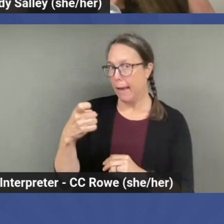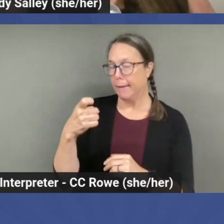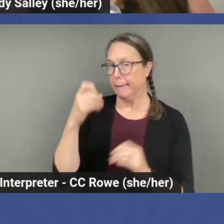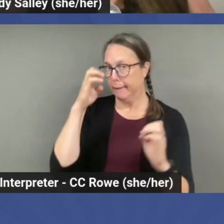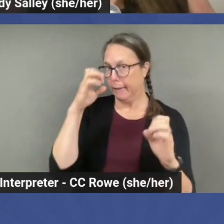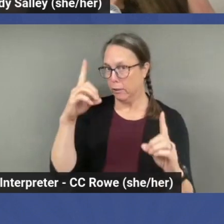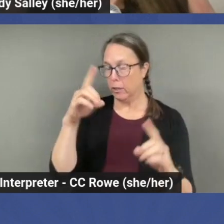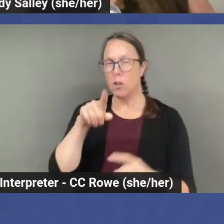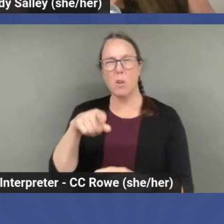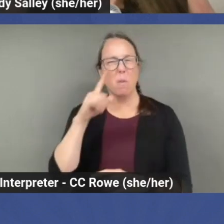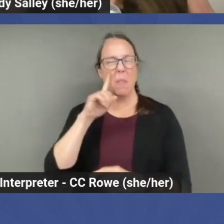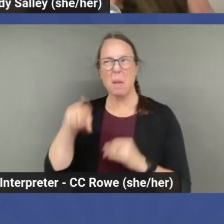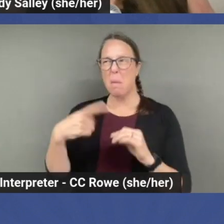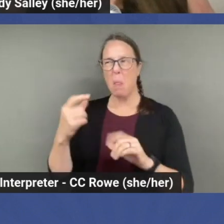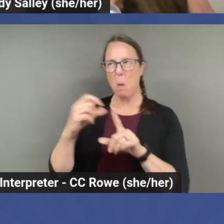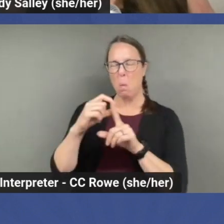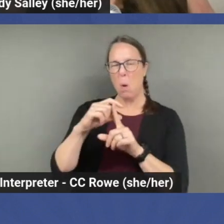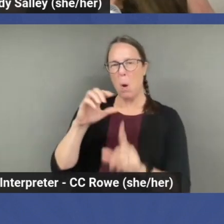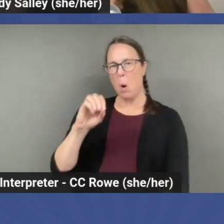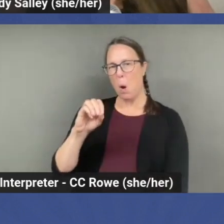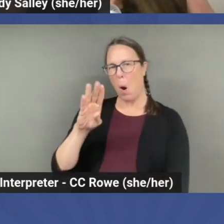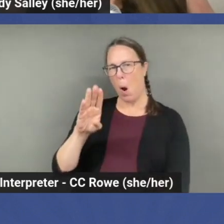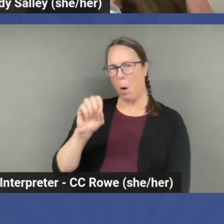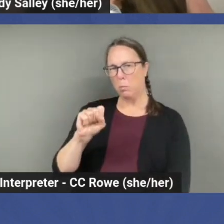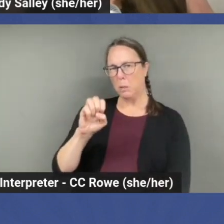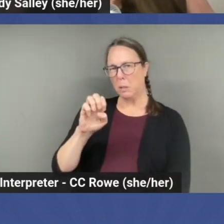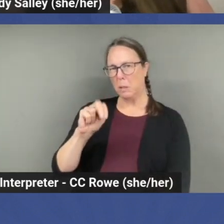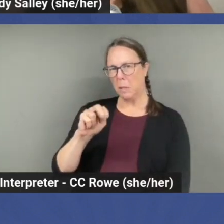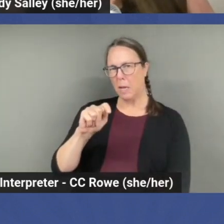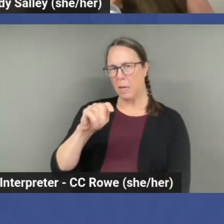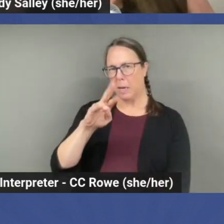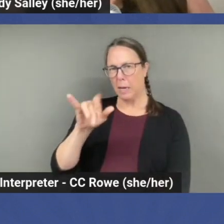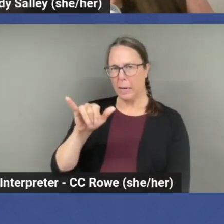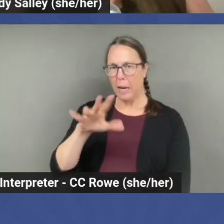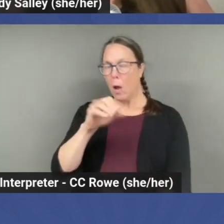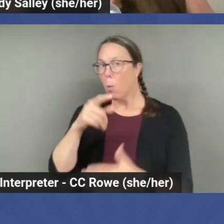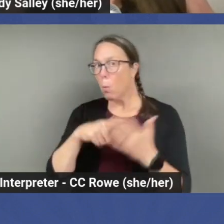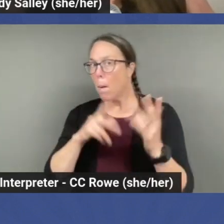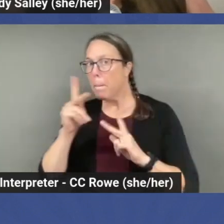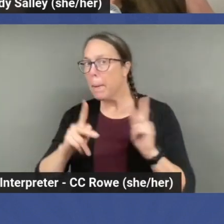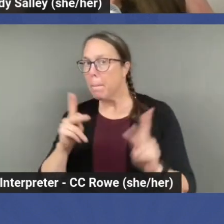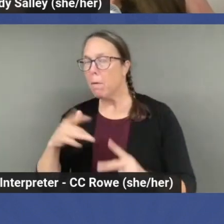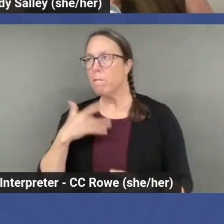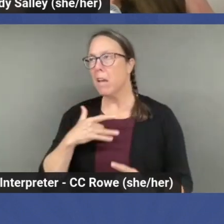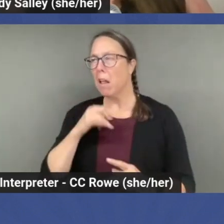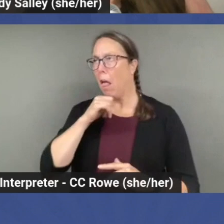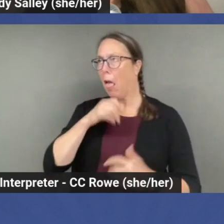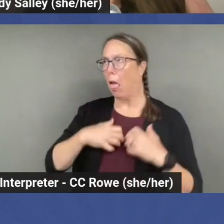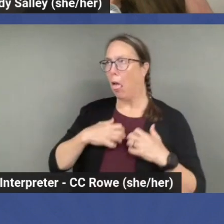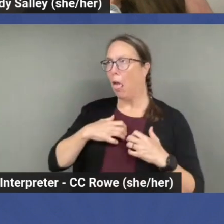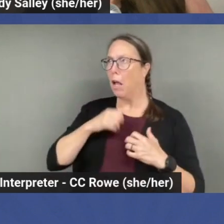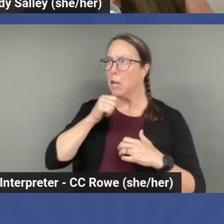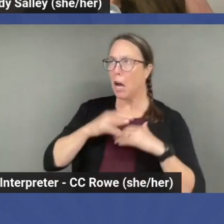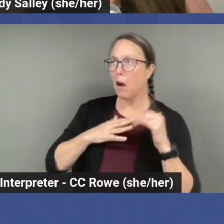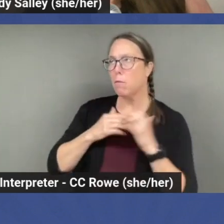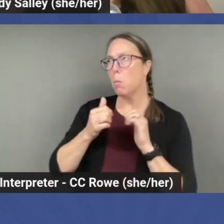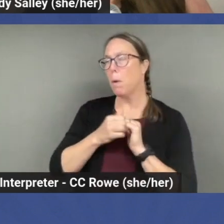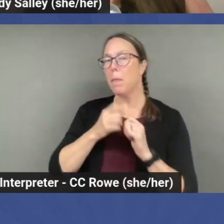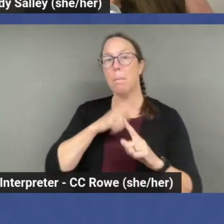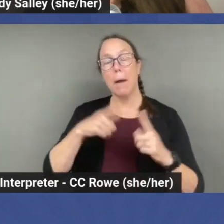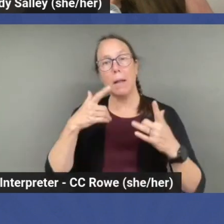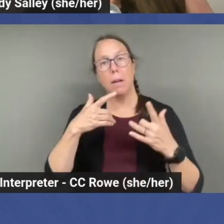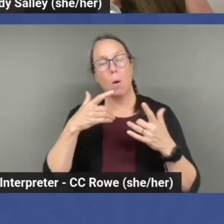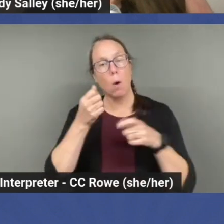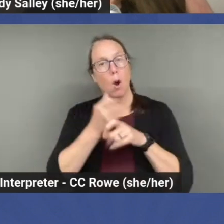United States and just censoring what people are uncomfortable with, quote unquote, protecting kids from information that, you